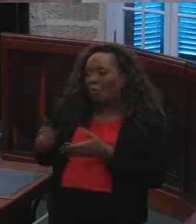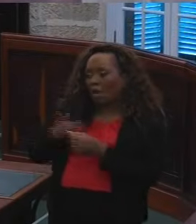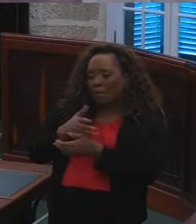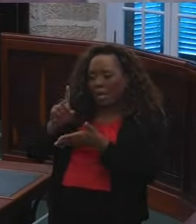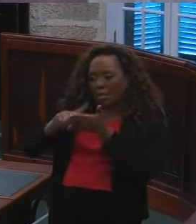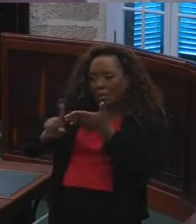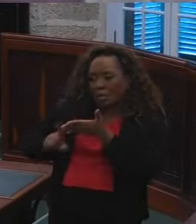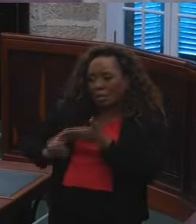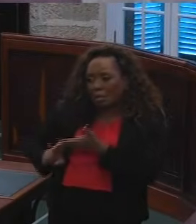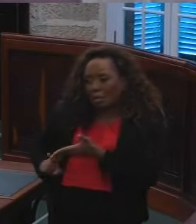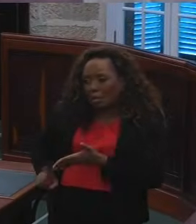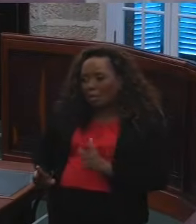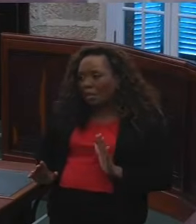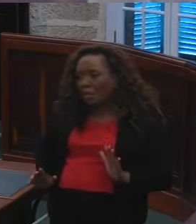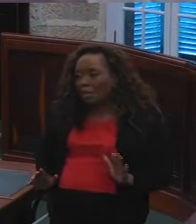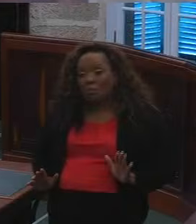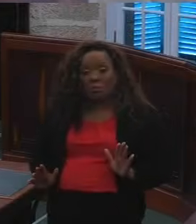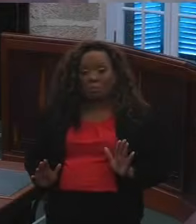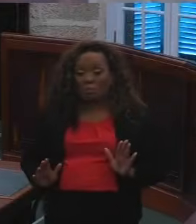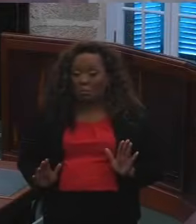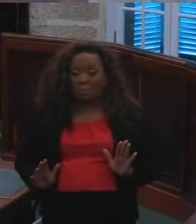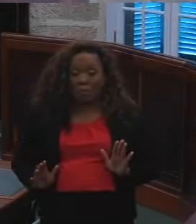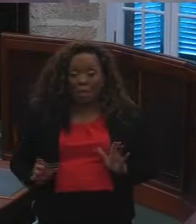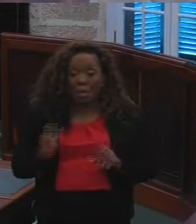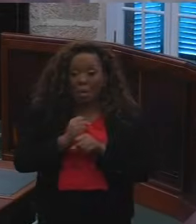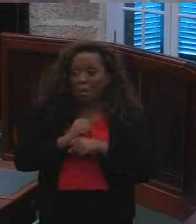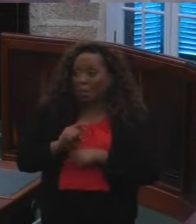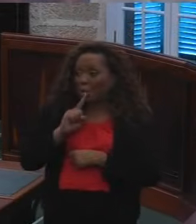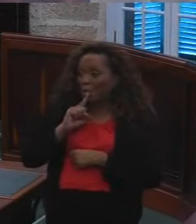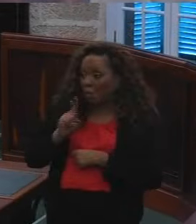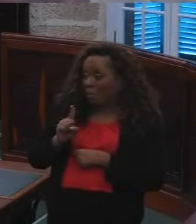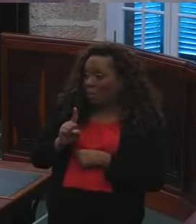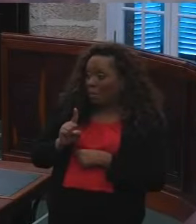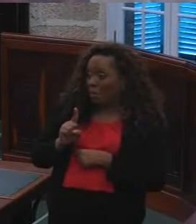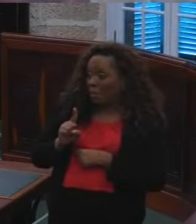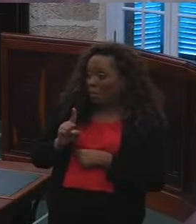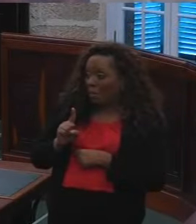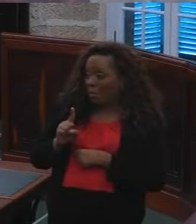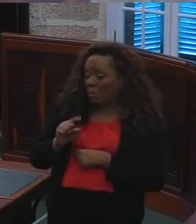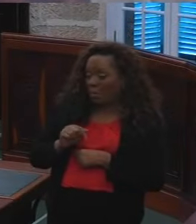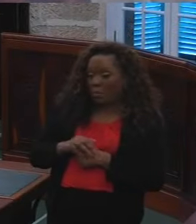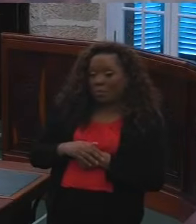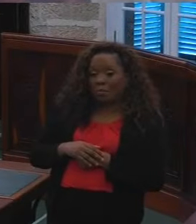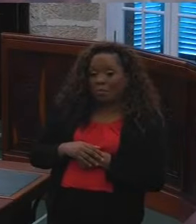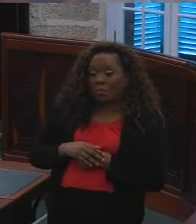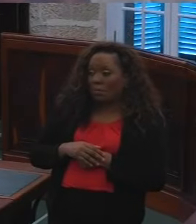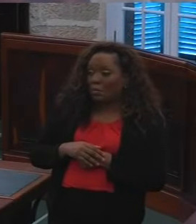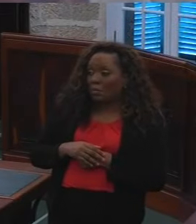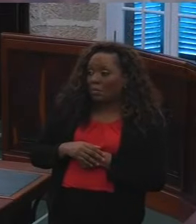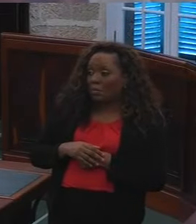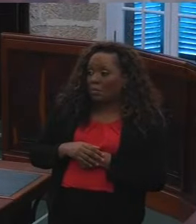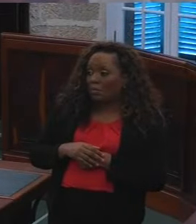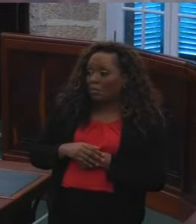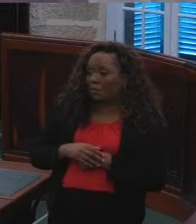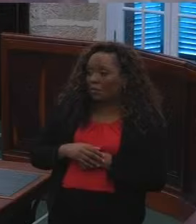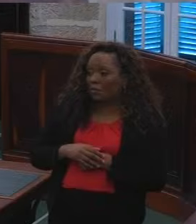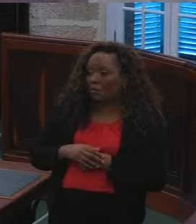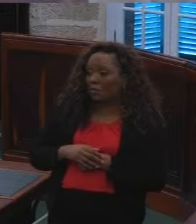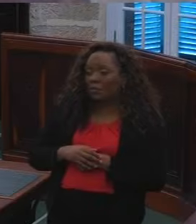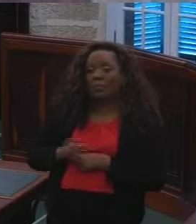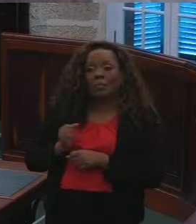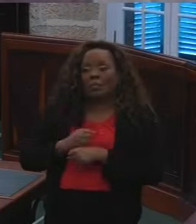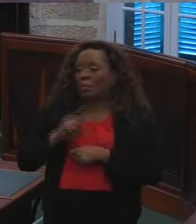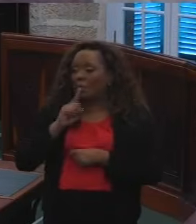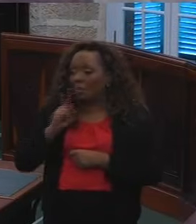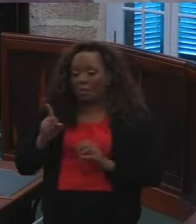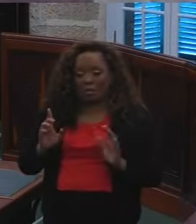there's no other family member, that there's no other facility, that the person is at the wit's end, basically,